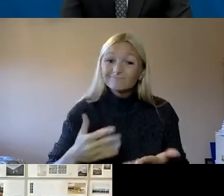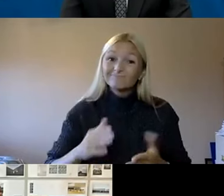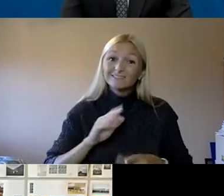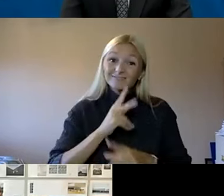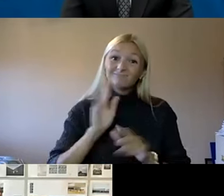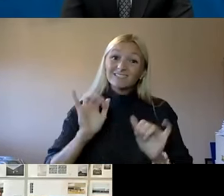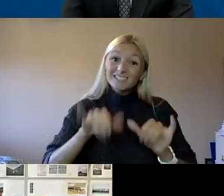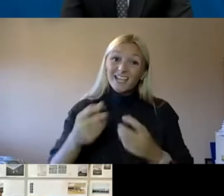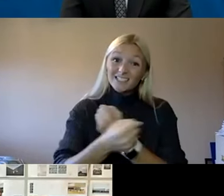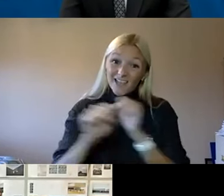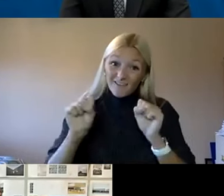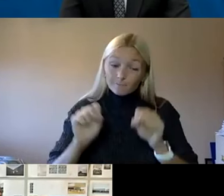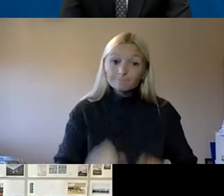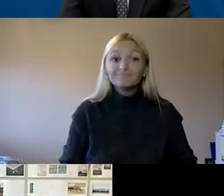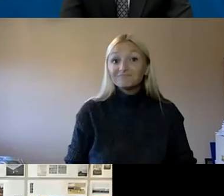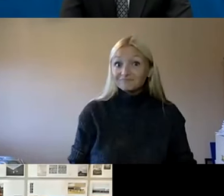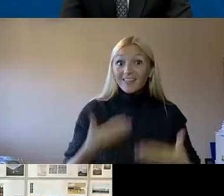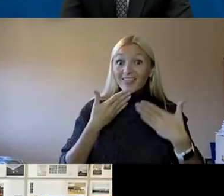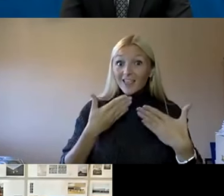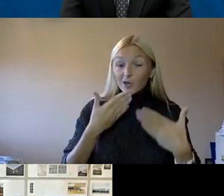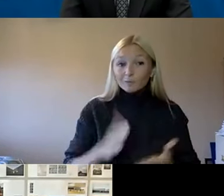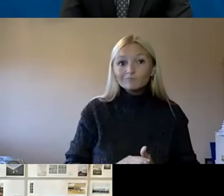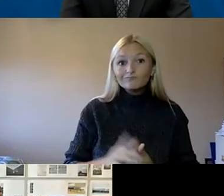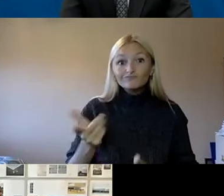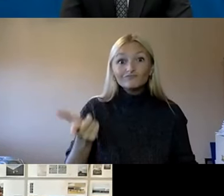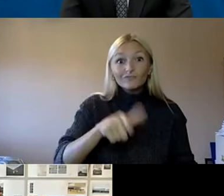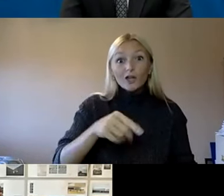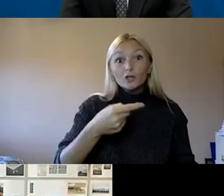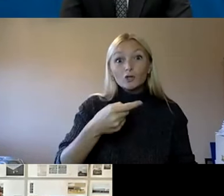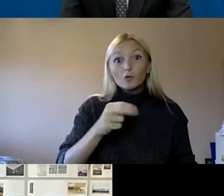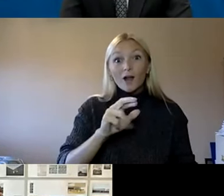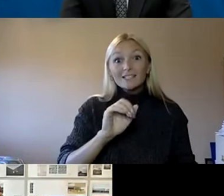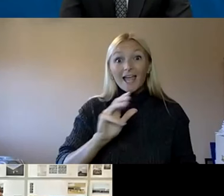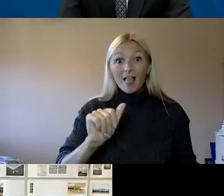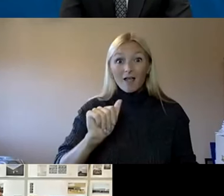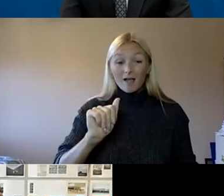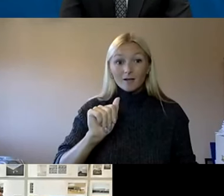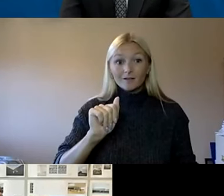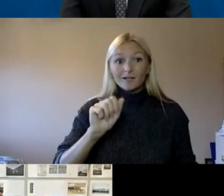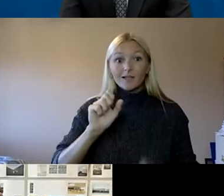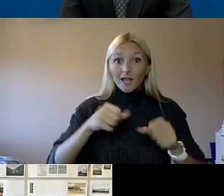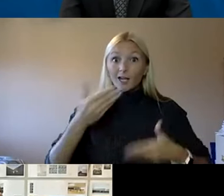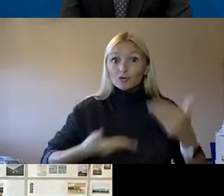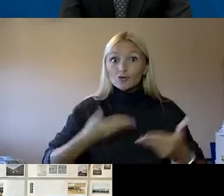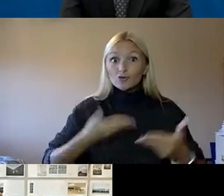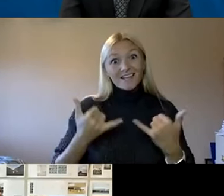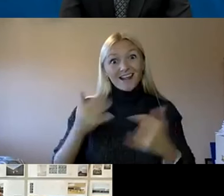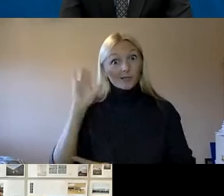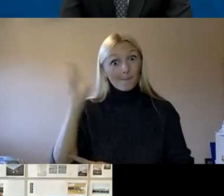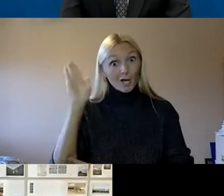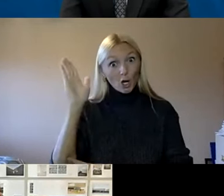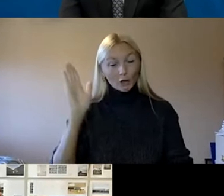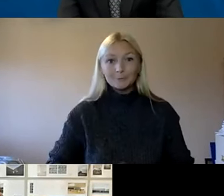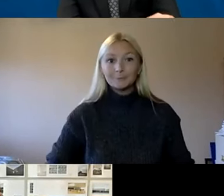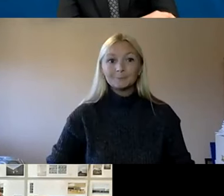you. Thank you, Dr. Dillon. Now I'll turn it back over to Graciela Carrillo to introduce today's speakers.